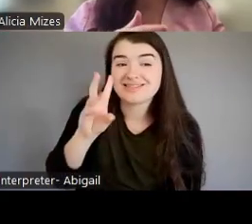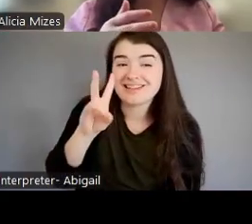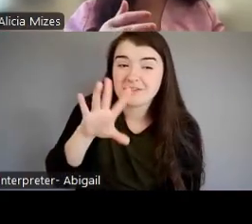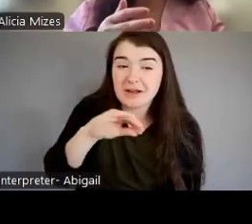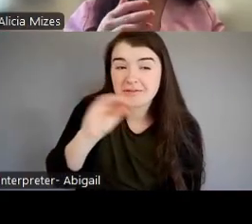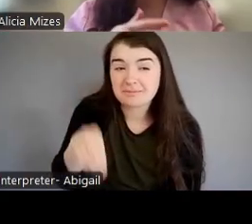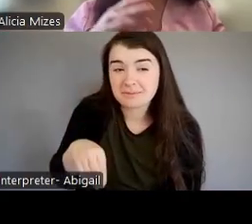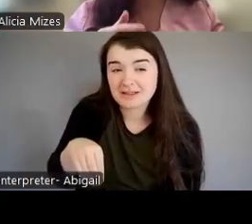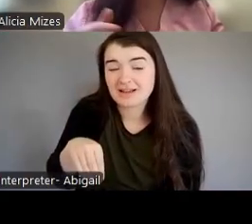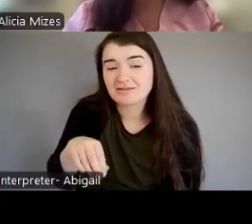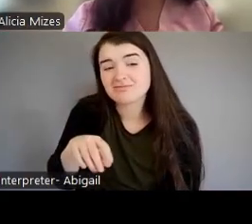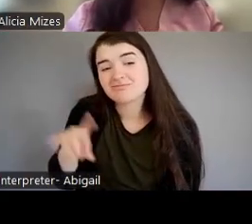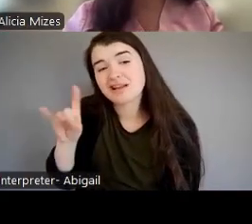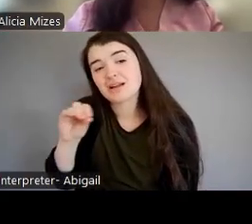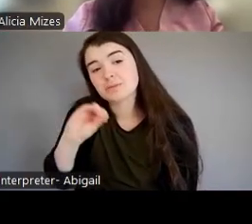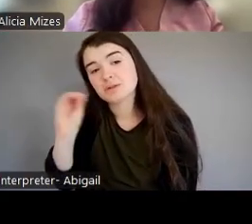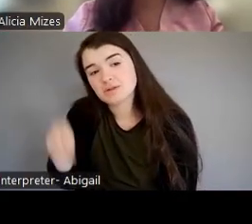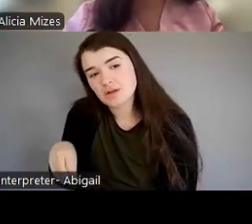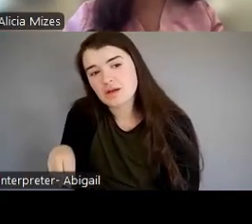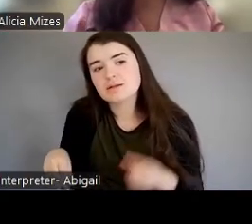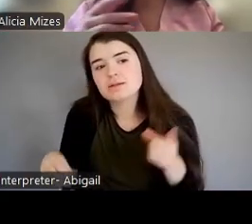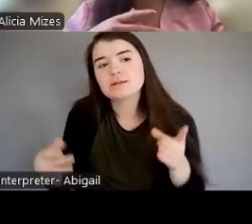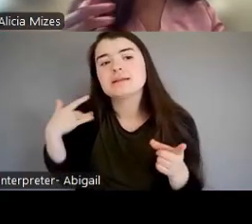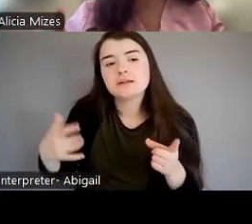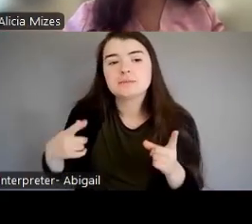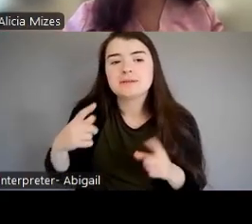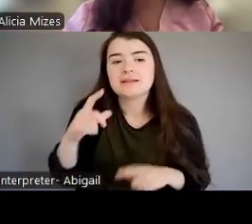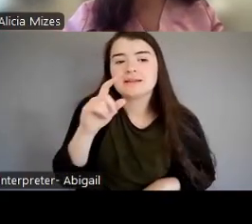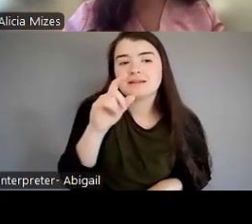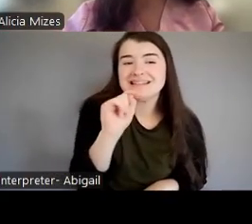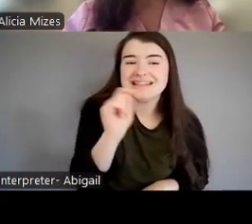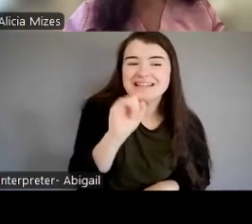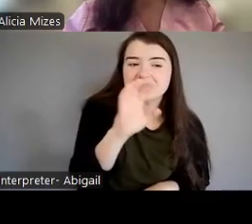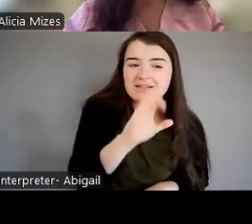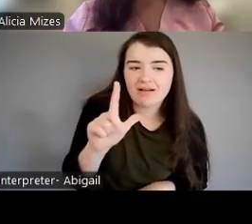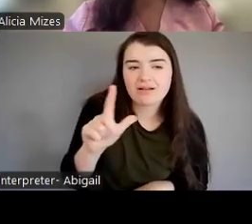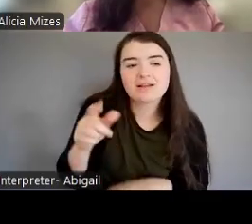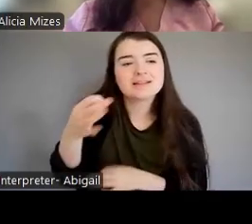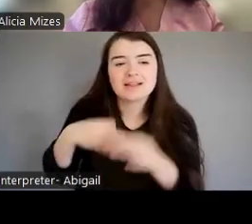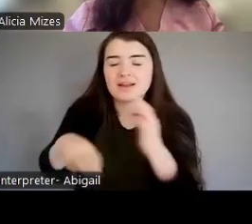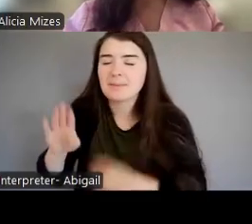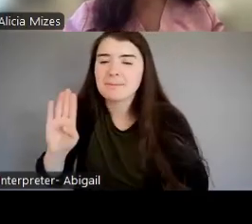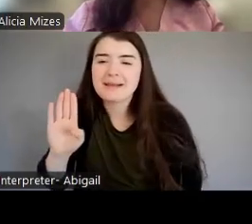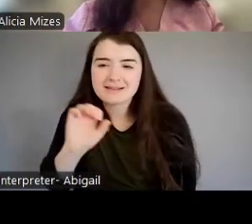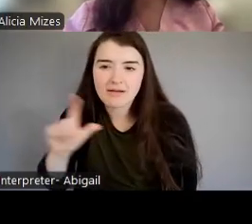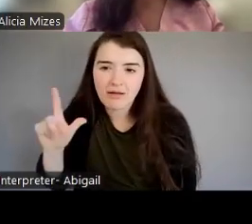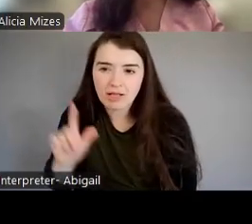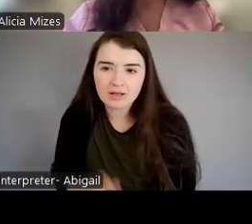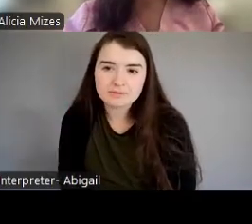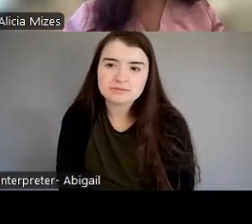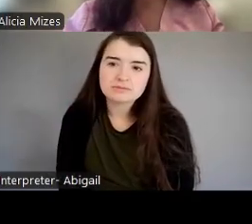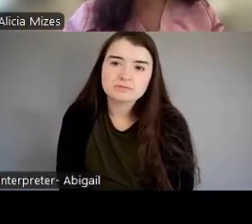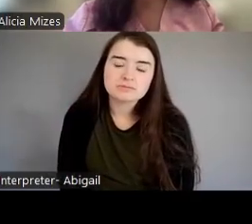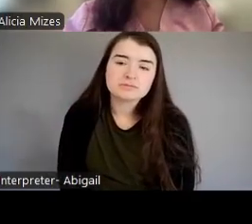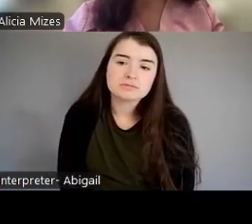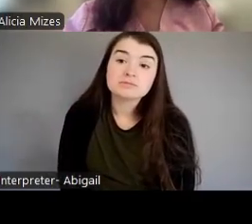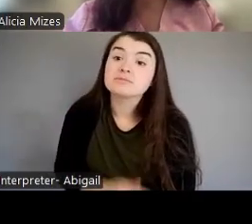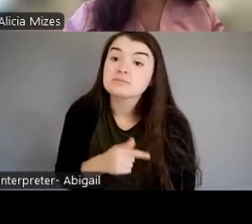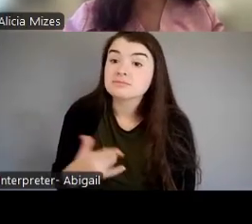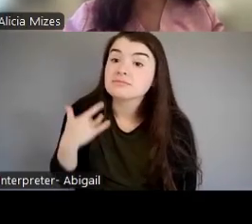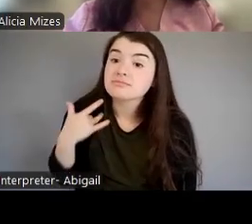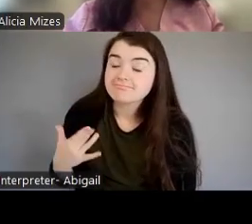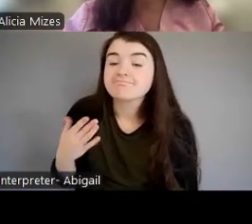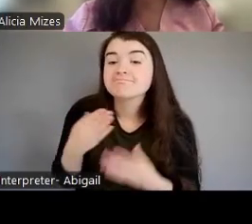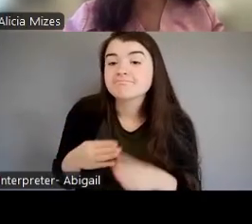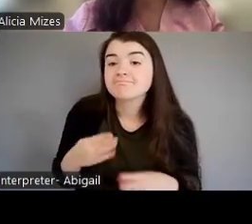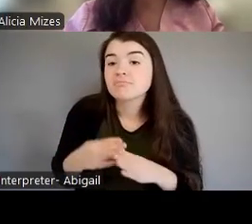CTCL or cutaneous T-cell lymphoma versus B-cell lymphoma. So typically, this tends to be graded into 4 different